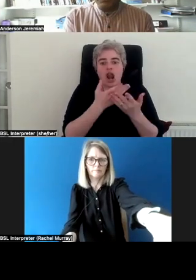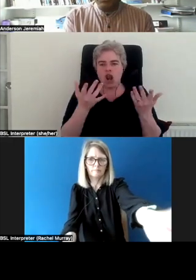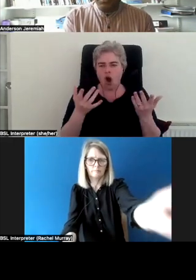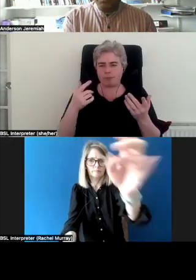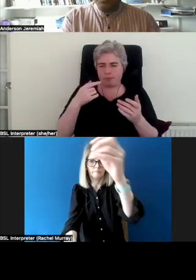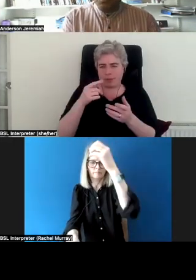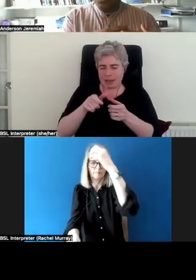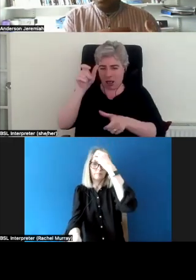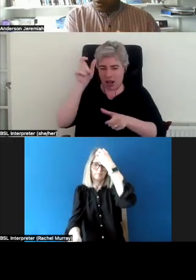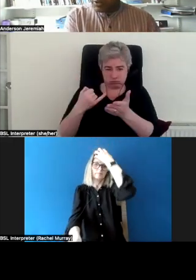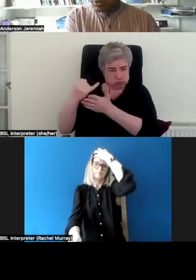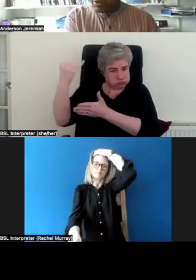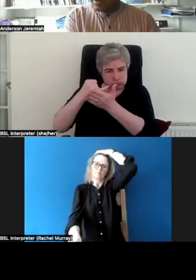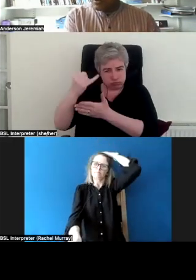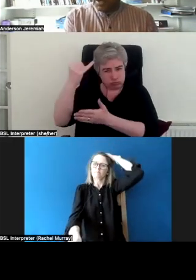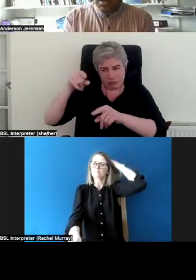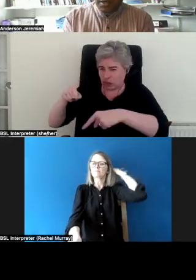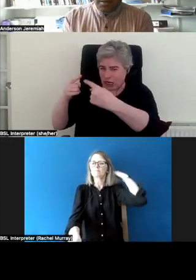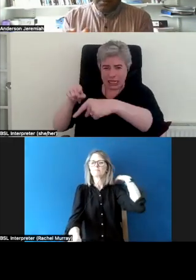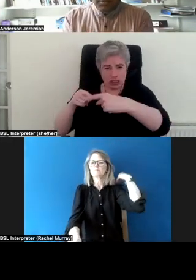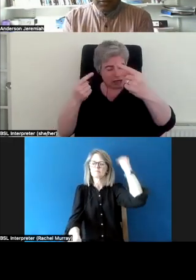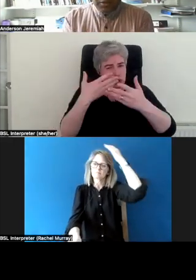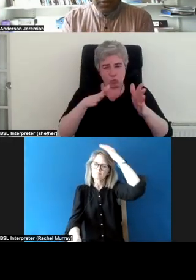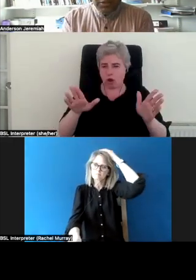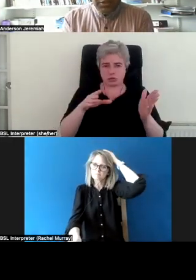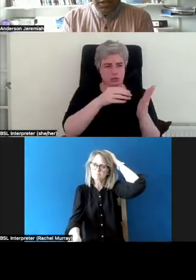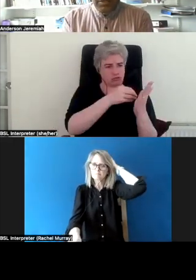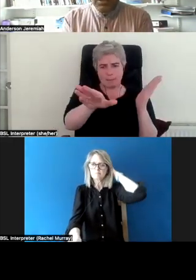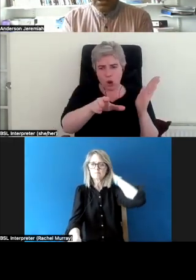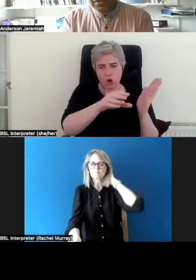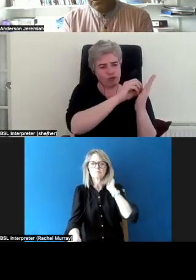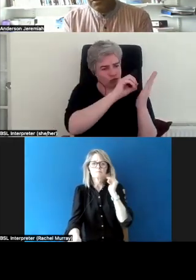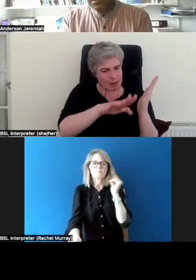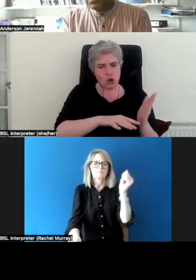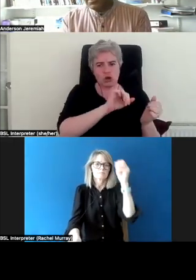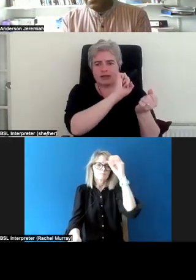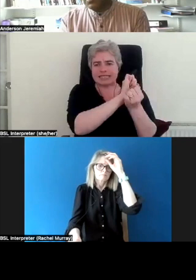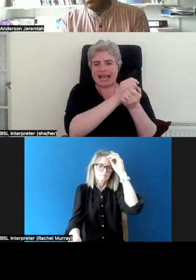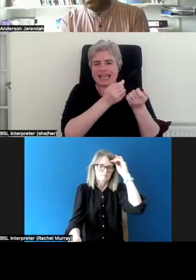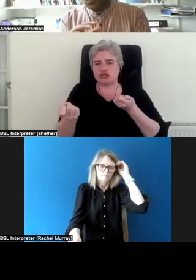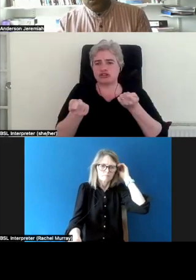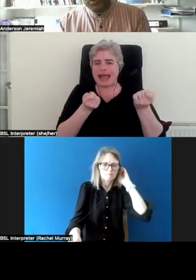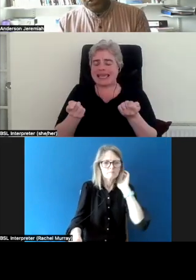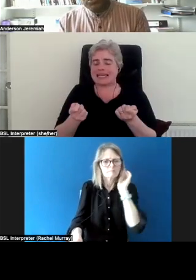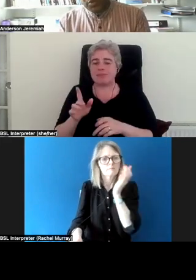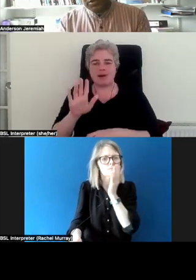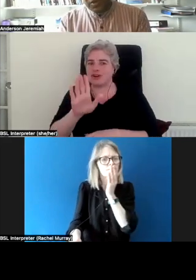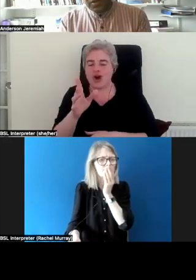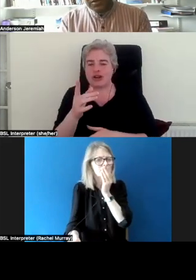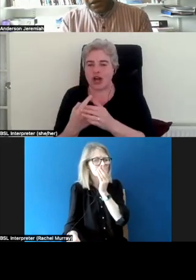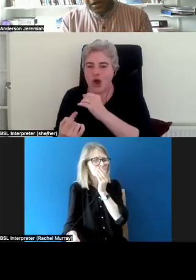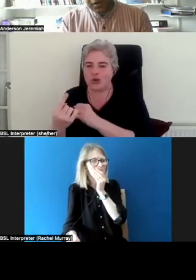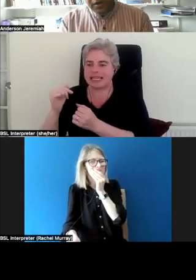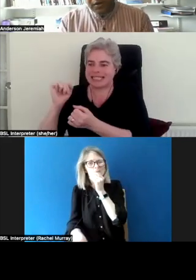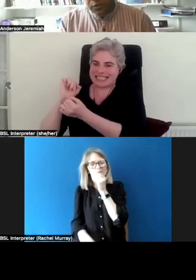point in time to abolish slave trade, but not necessarily slavery, which went on for a